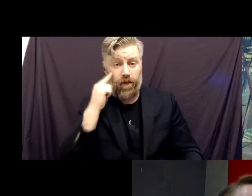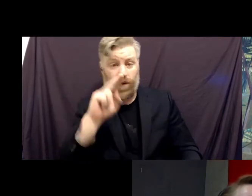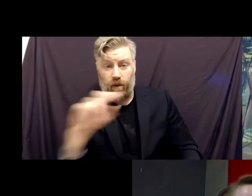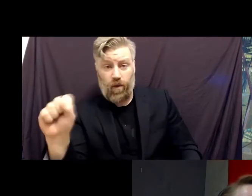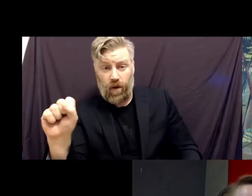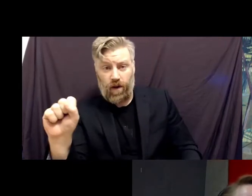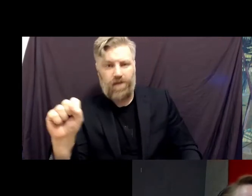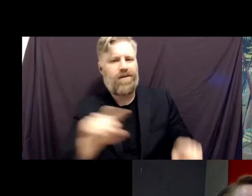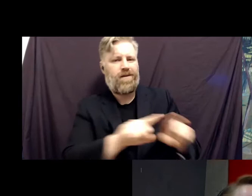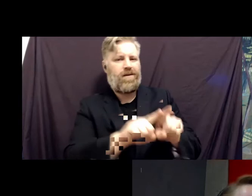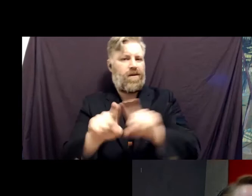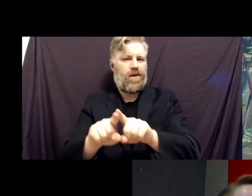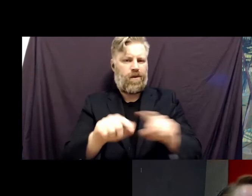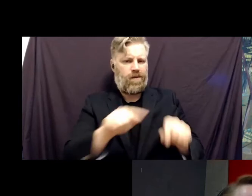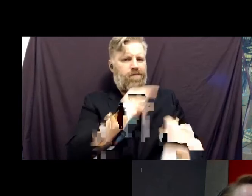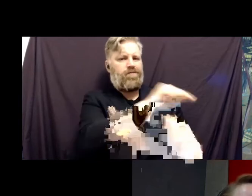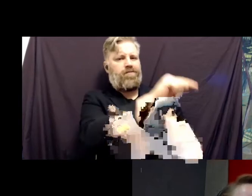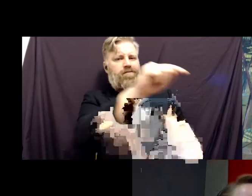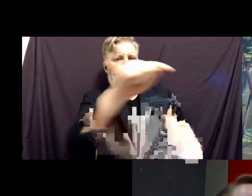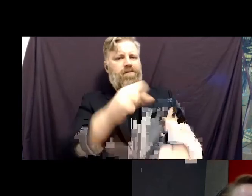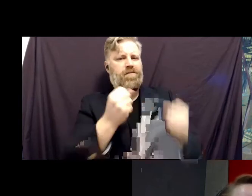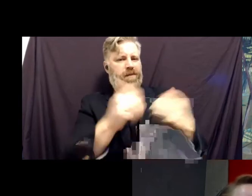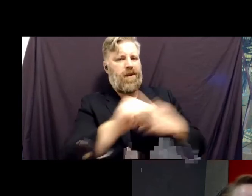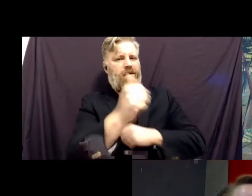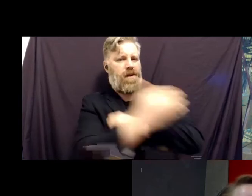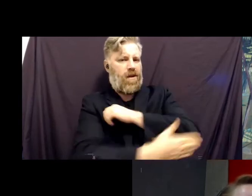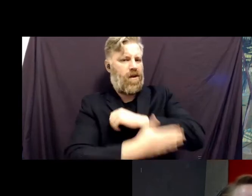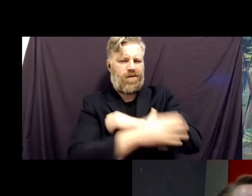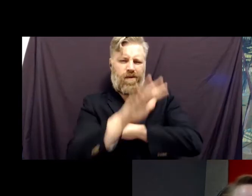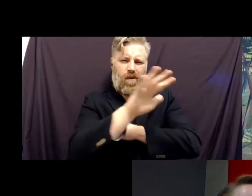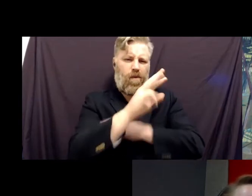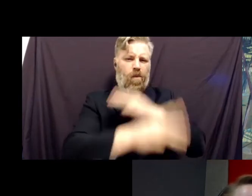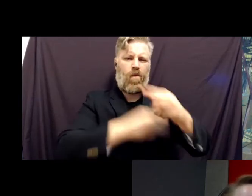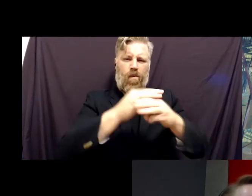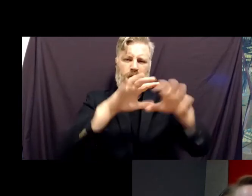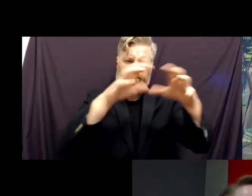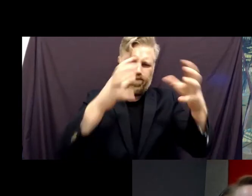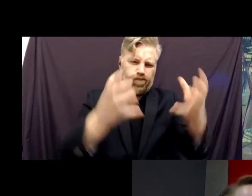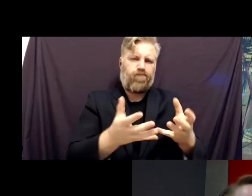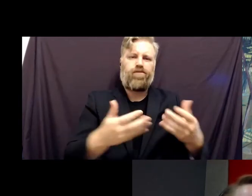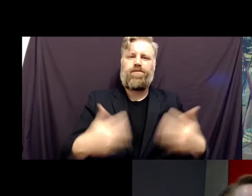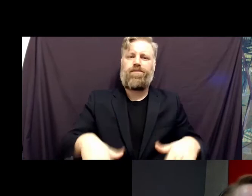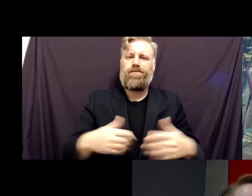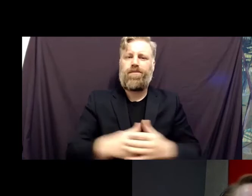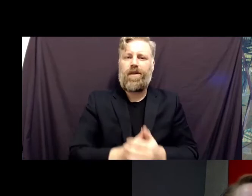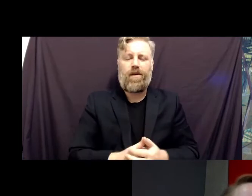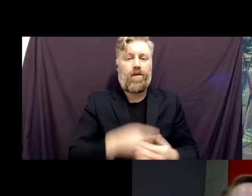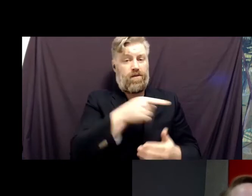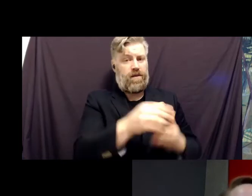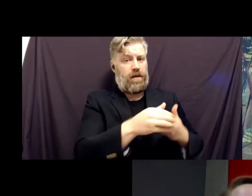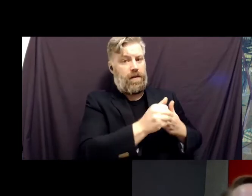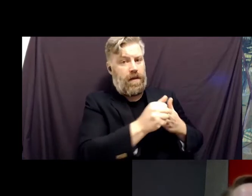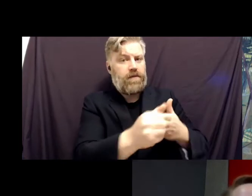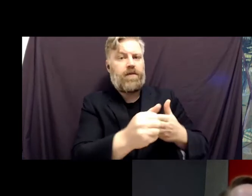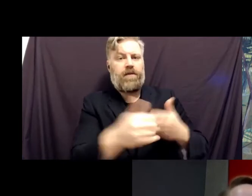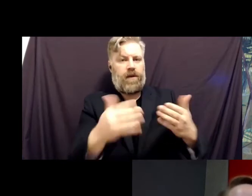but also for many other countries all over the world, as it paved the way for so many